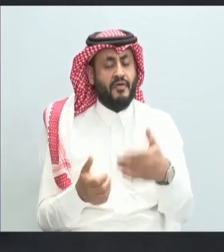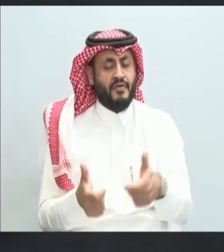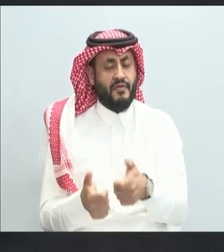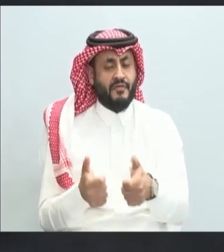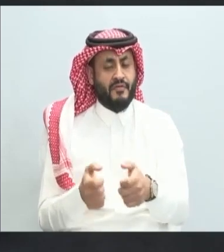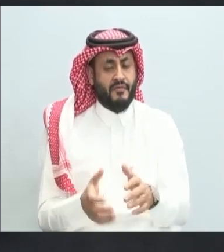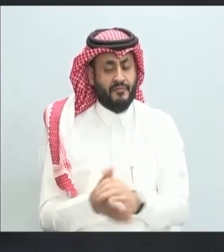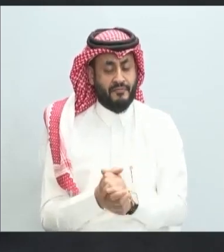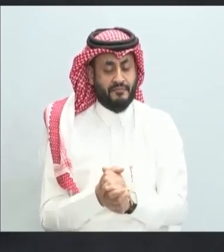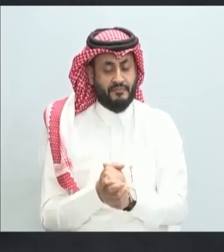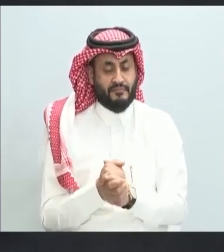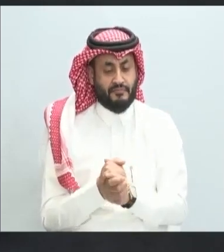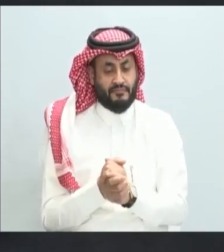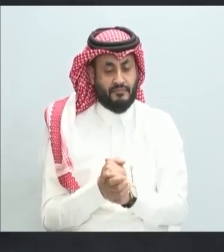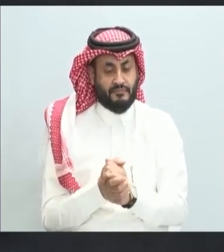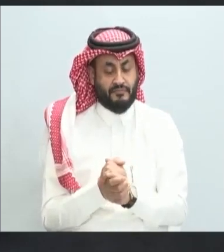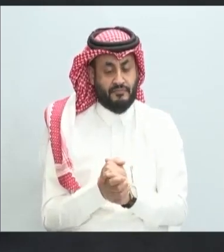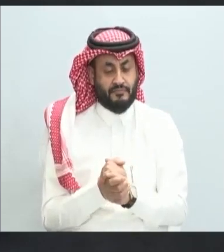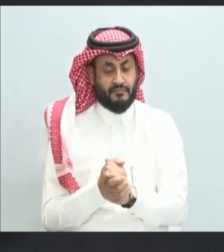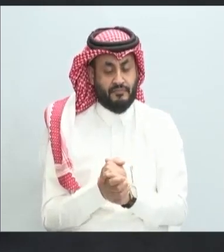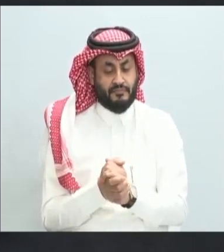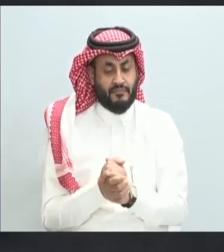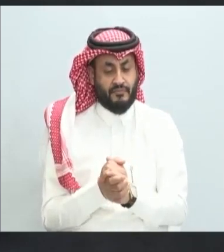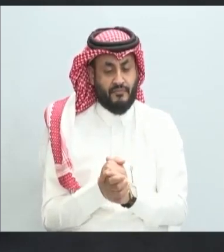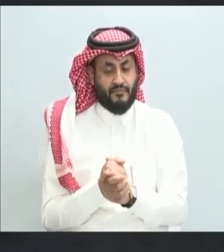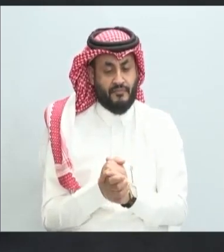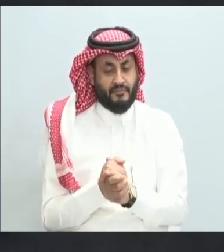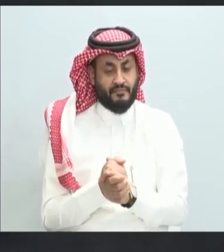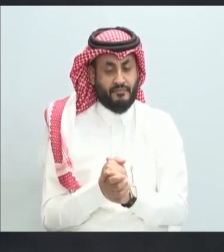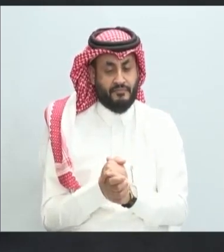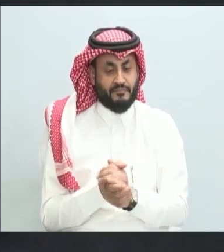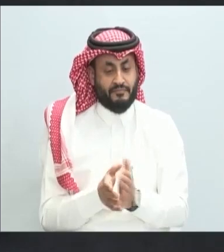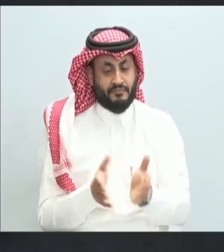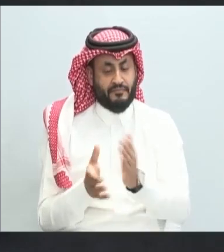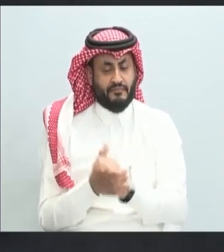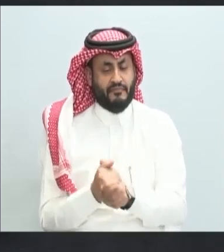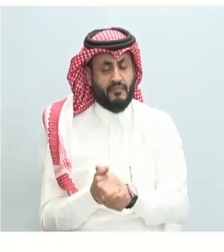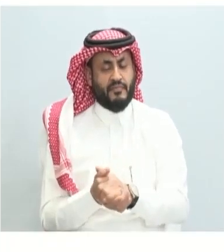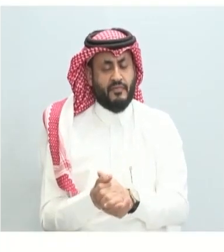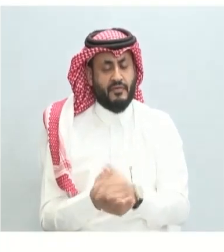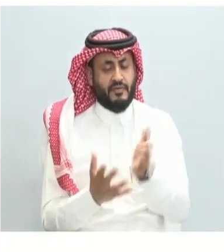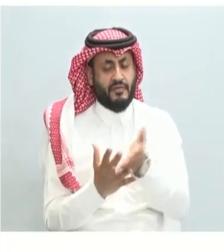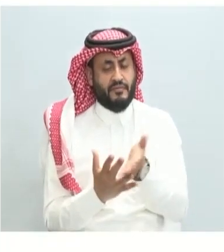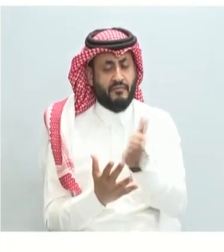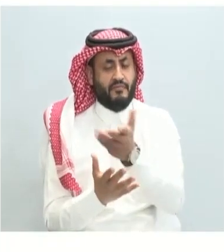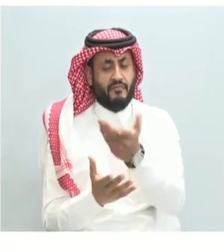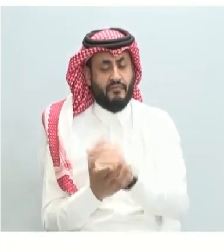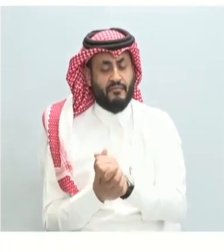toys and many games they can play with each other. And here with the second part, he